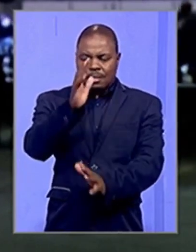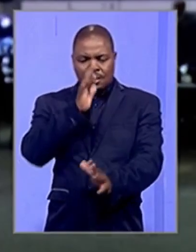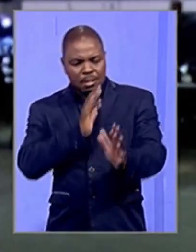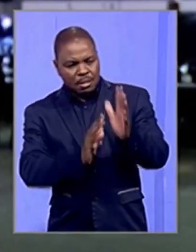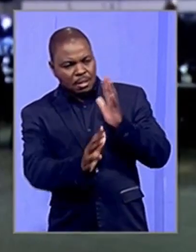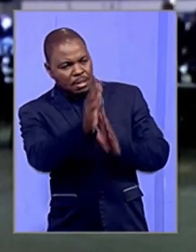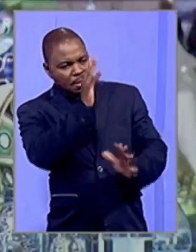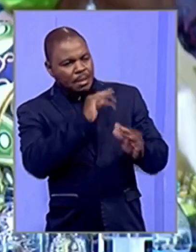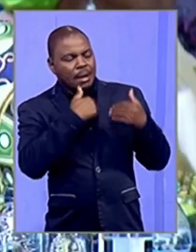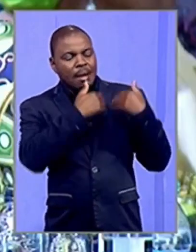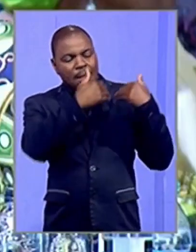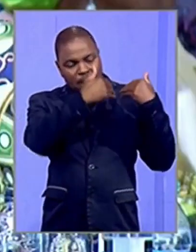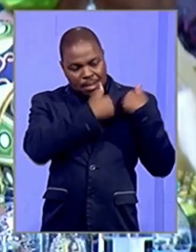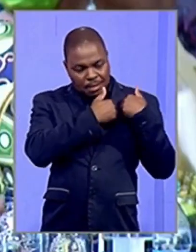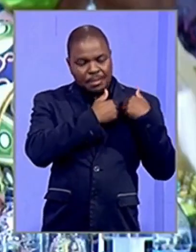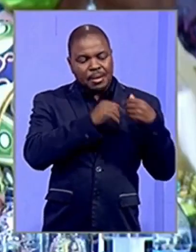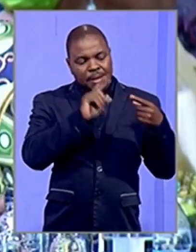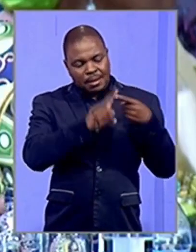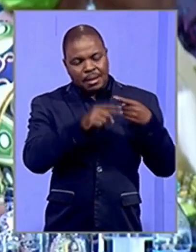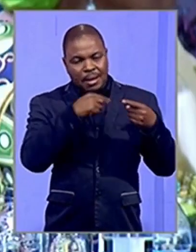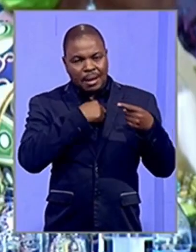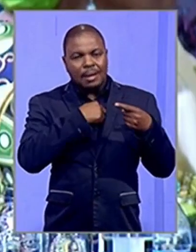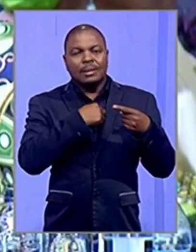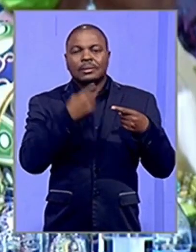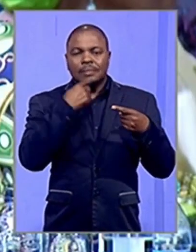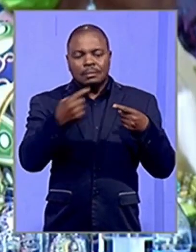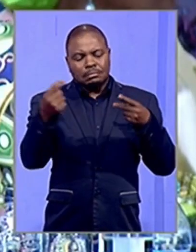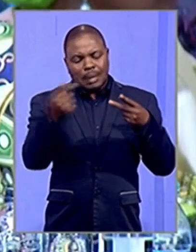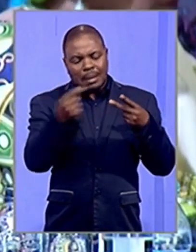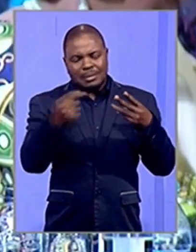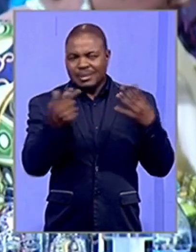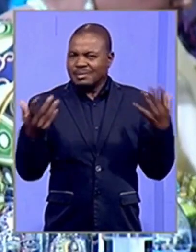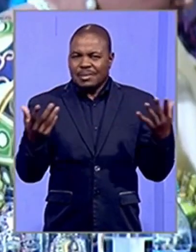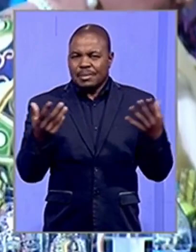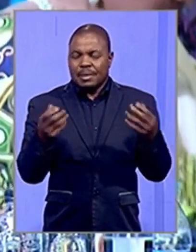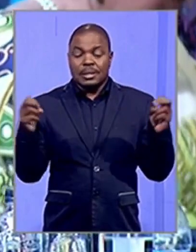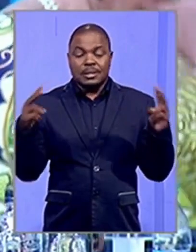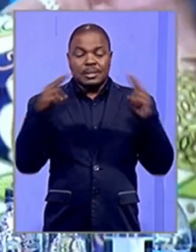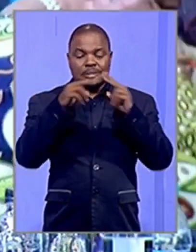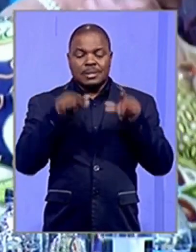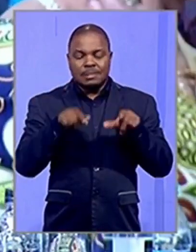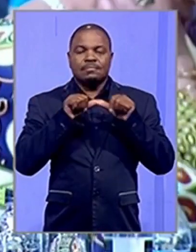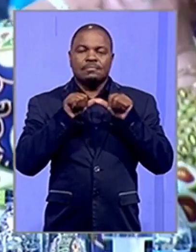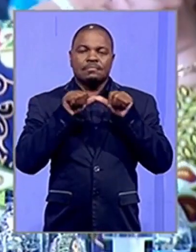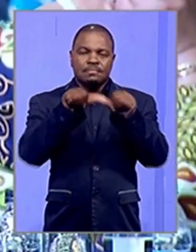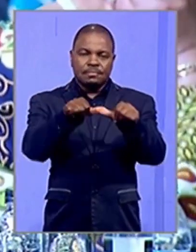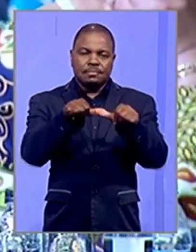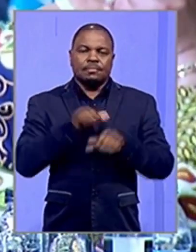on accountability, this is what I'm accounting on. Samiti ya tswelela.